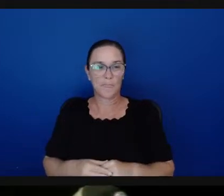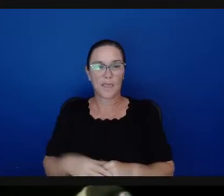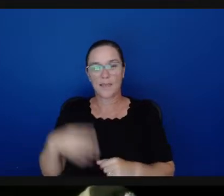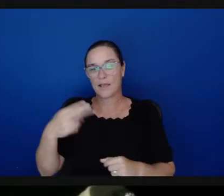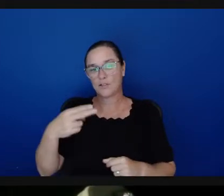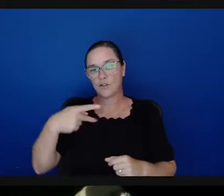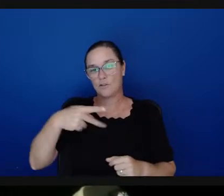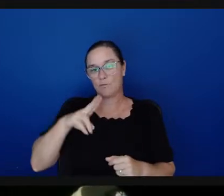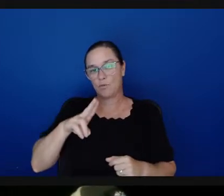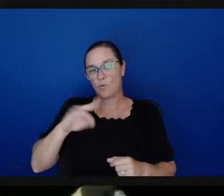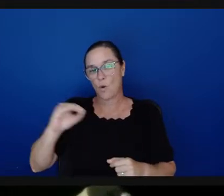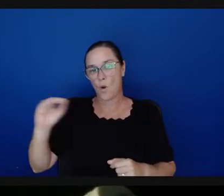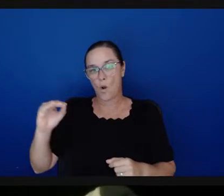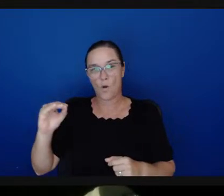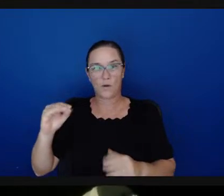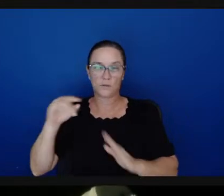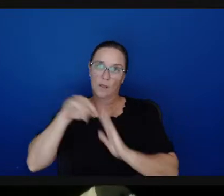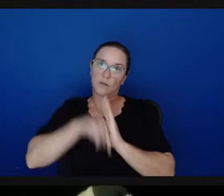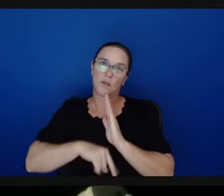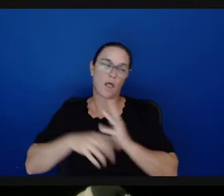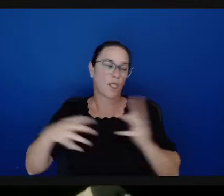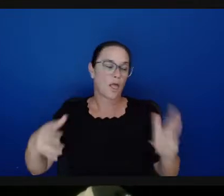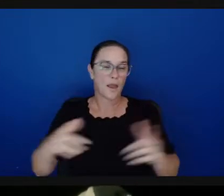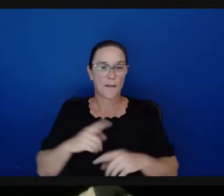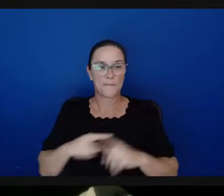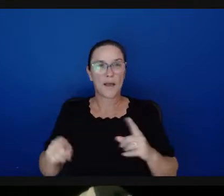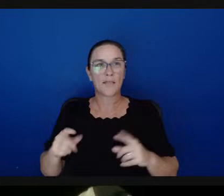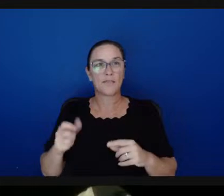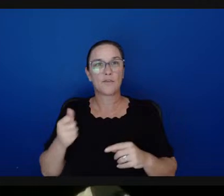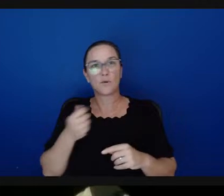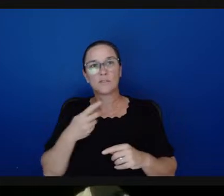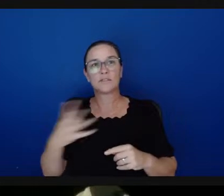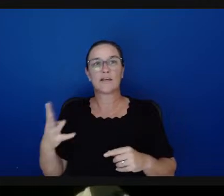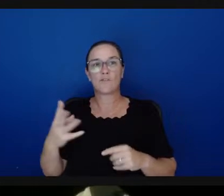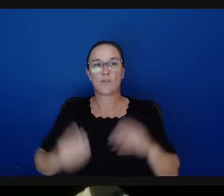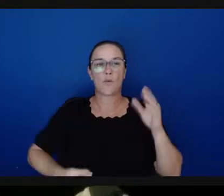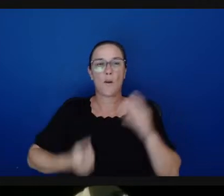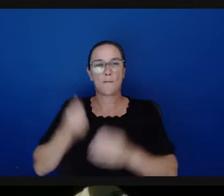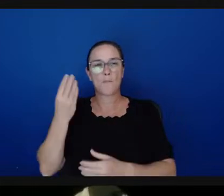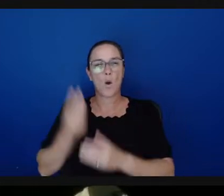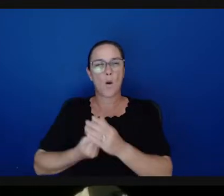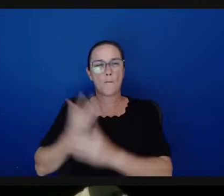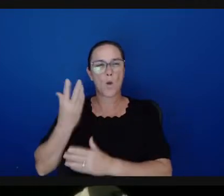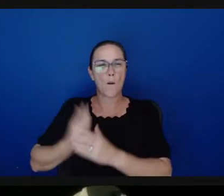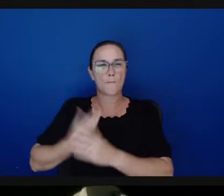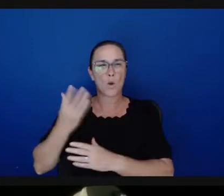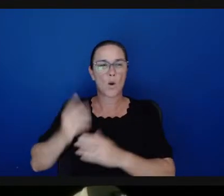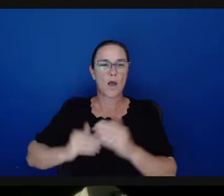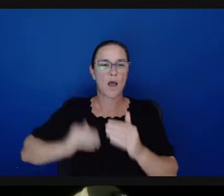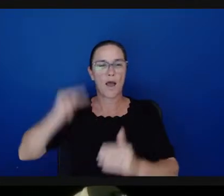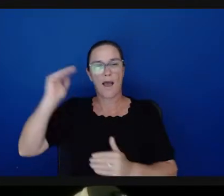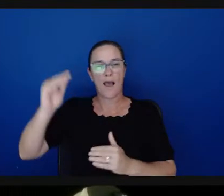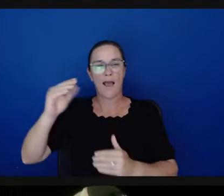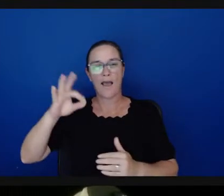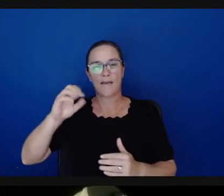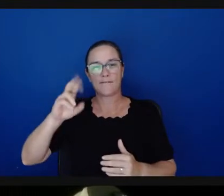too much to get into at this point in time, right? But there basically were several phases. There was a high fountaining phase that lasted from